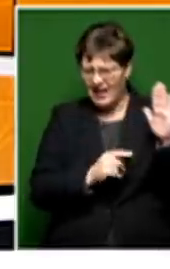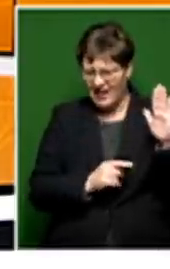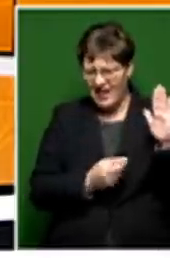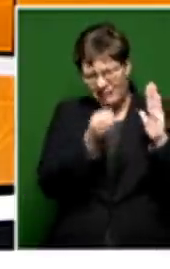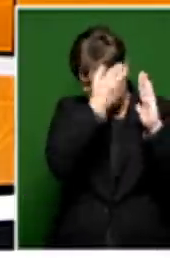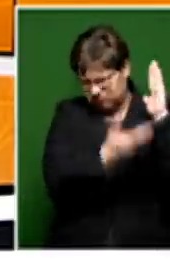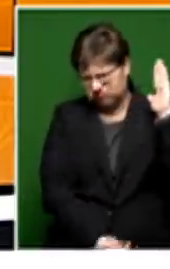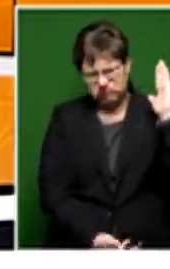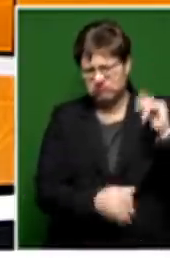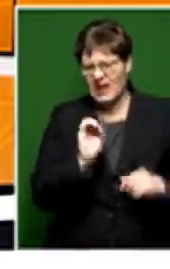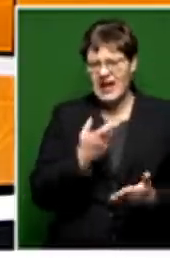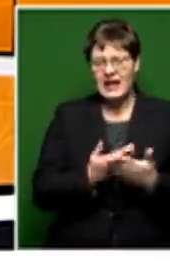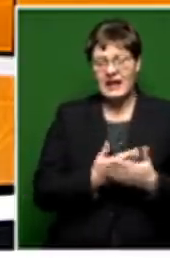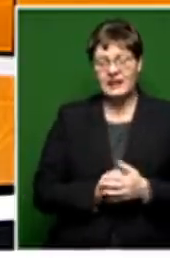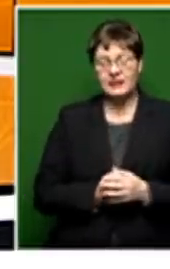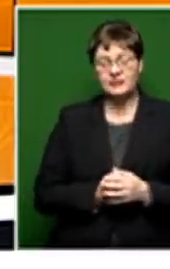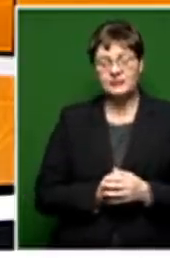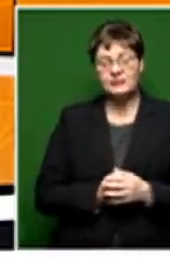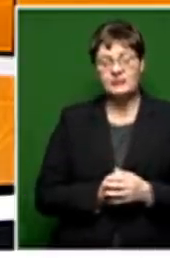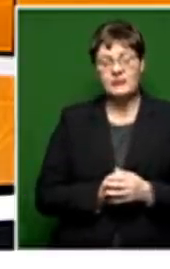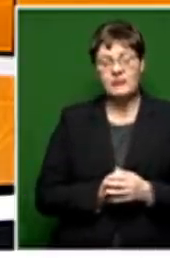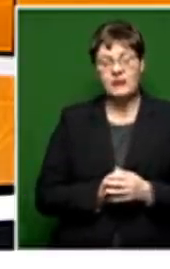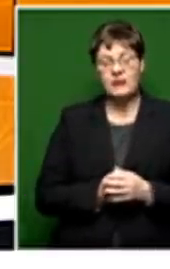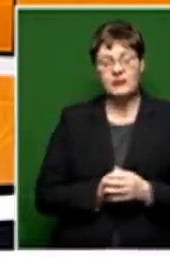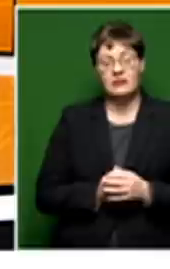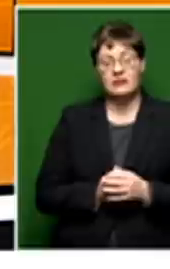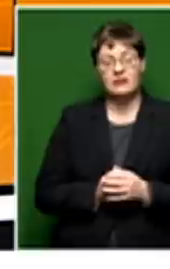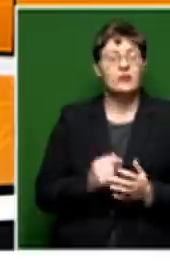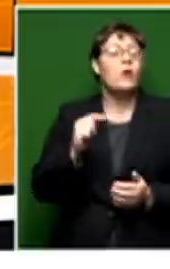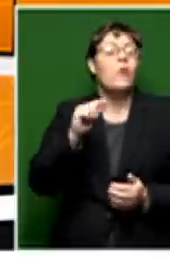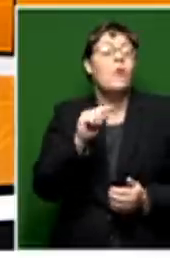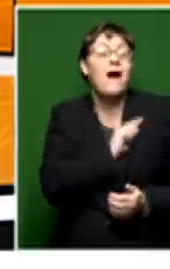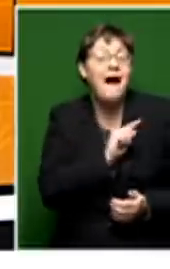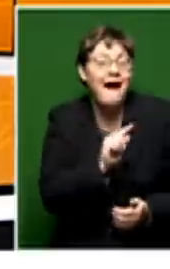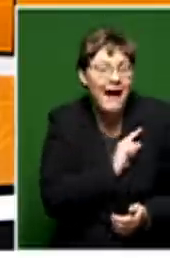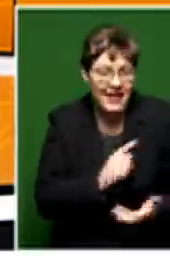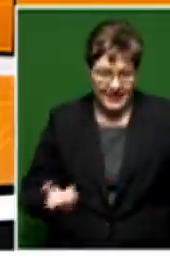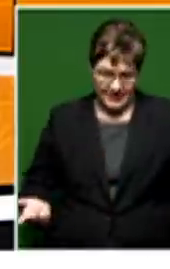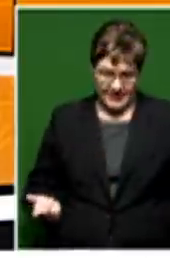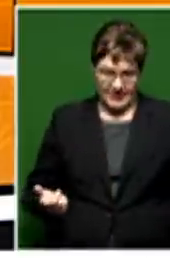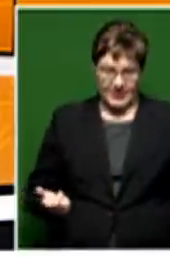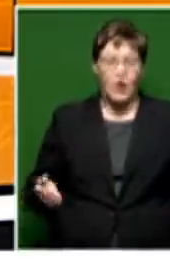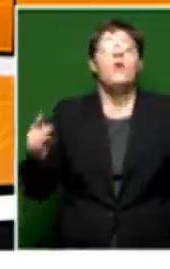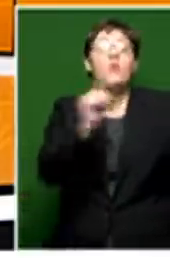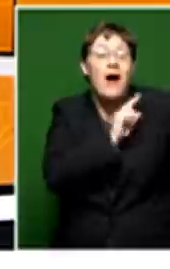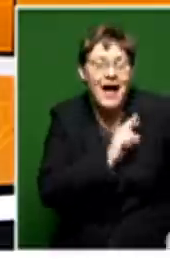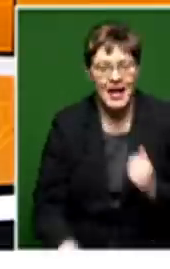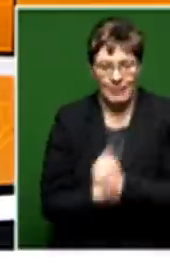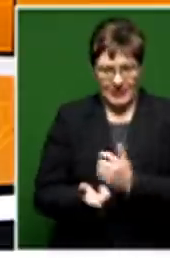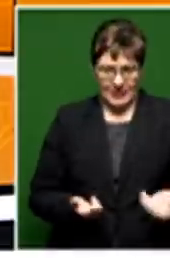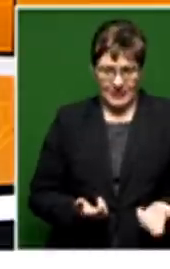of things that we can tick off against. But why is that the case? Why is this